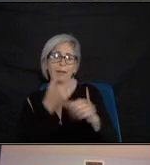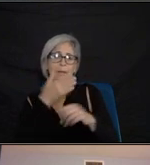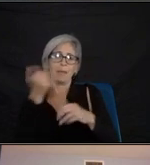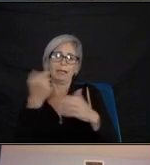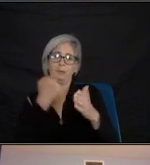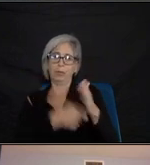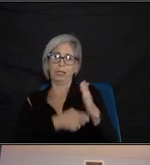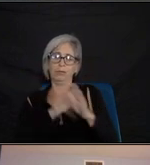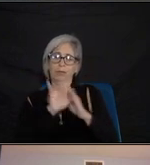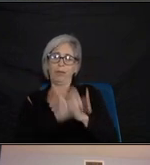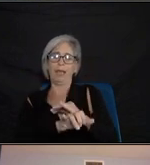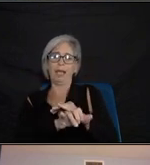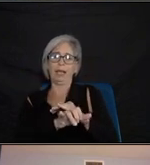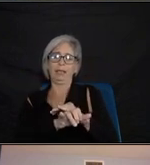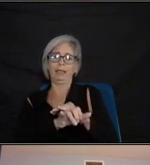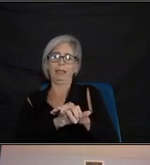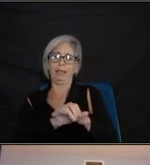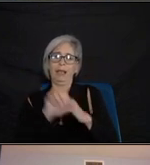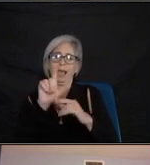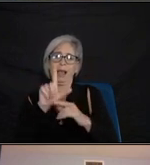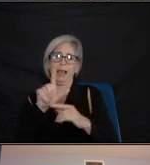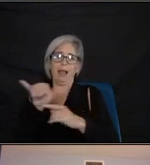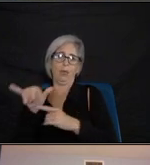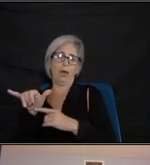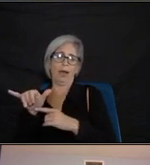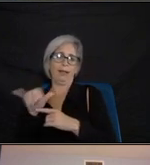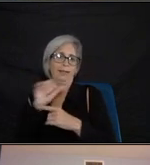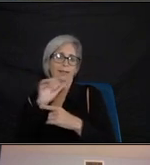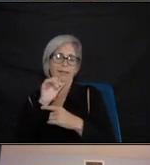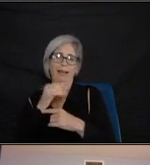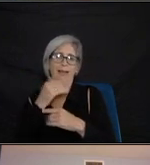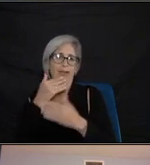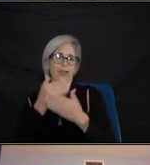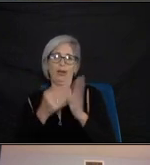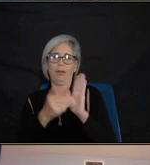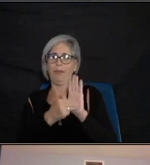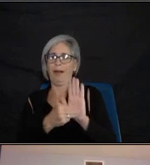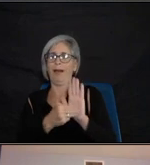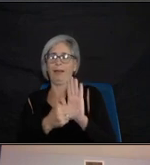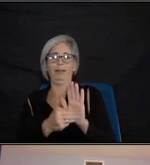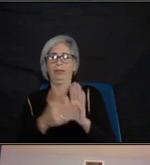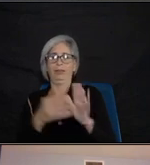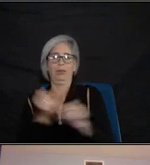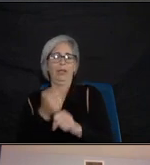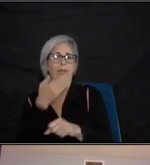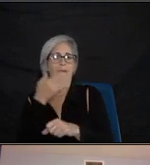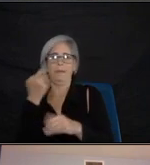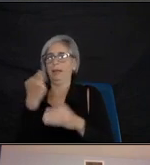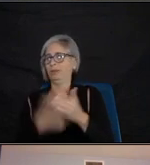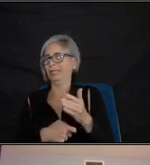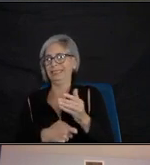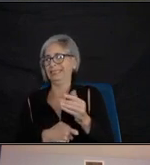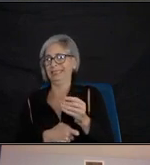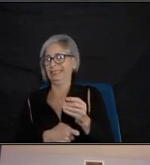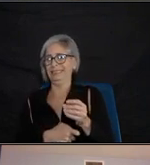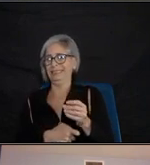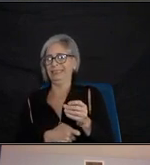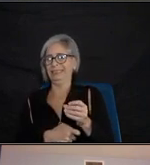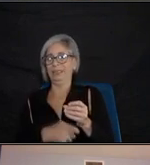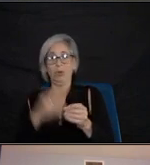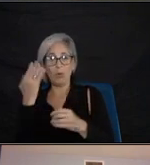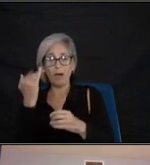price for that. And the LOI is not a good model to get the best price because it